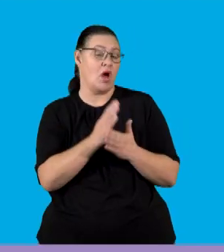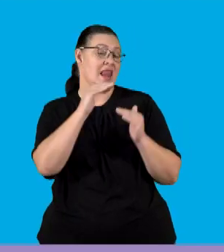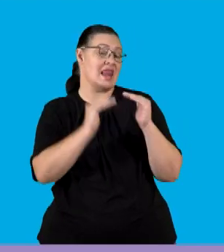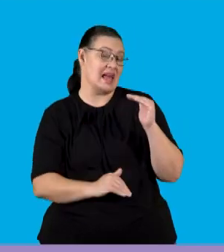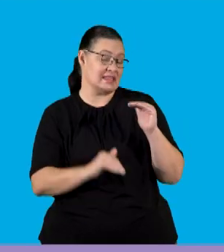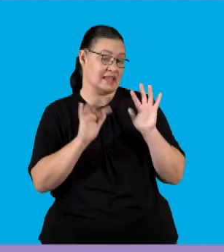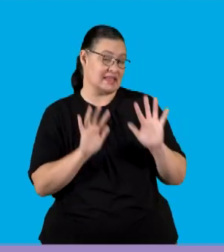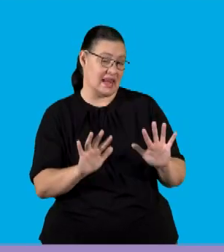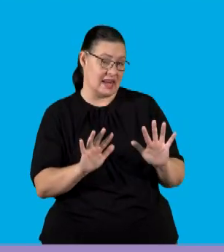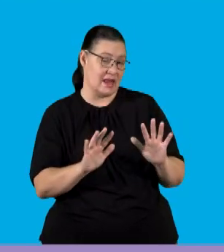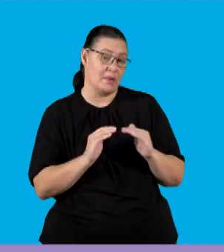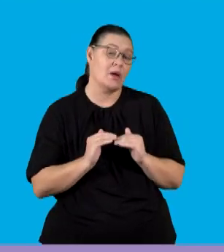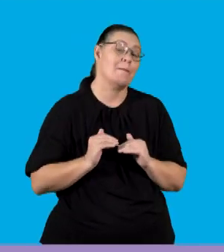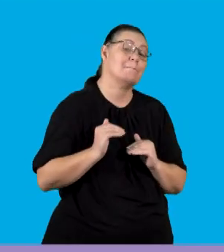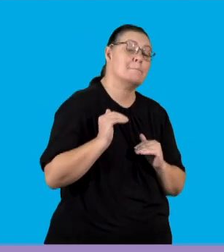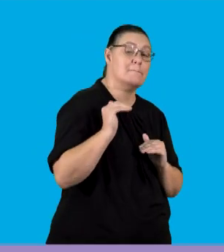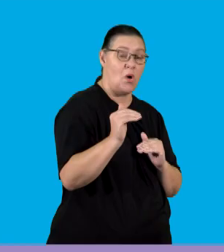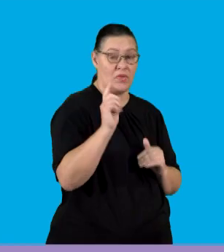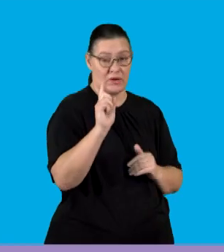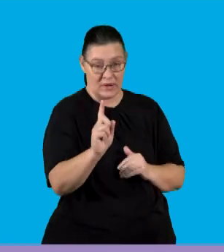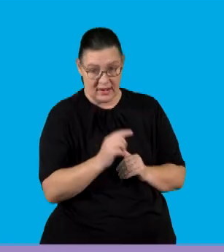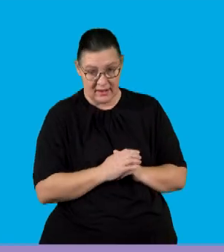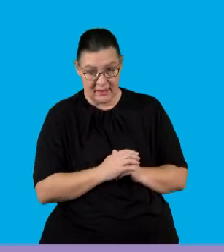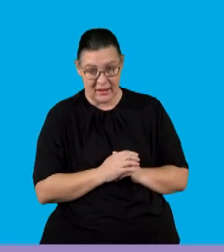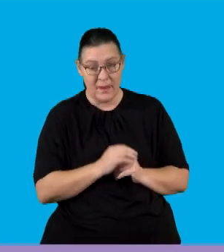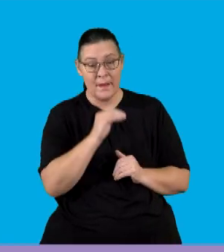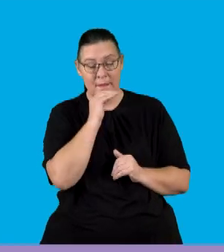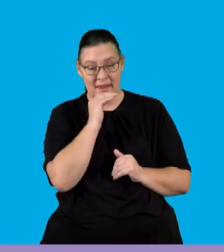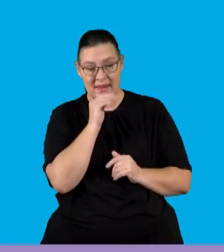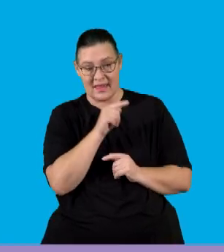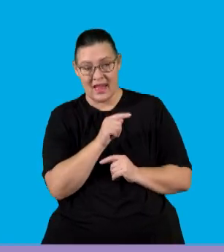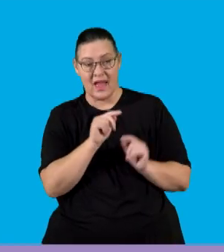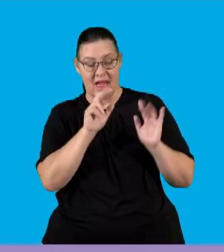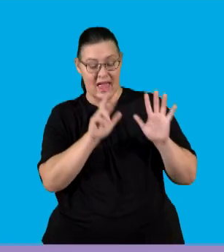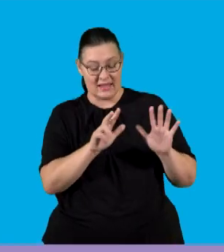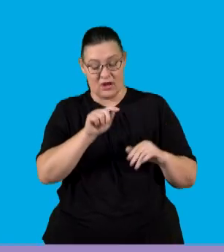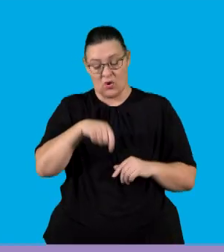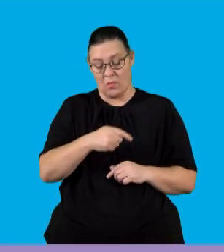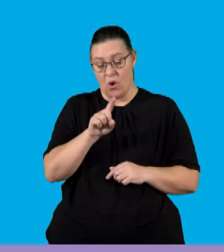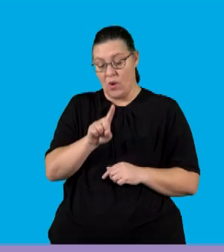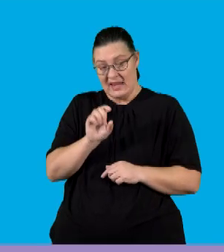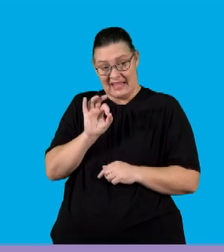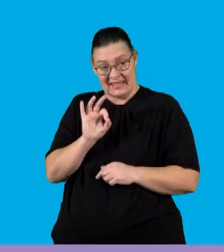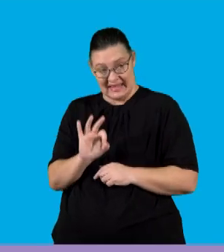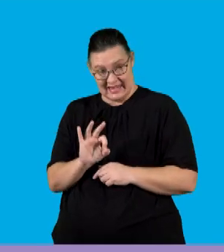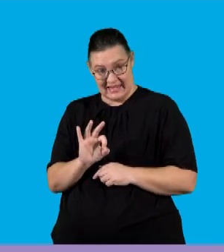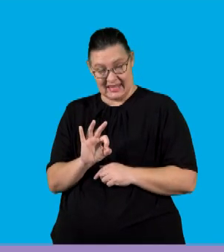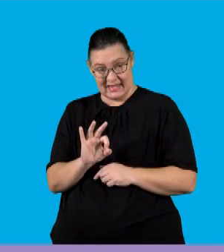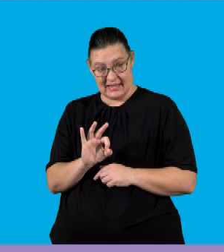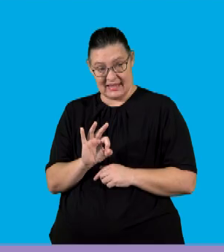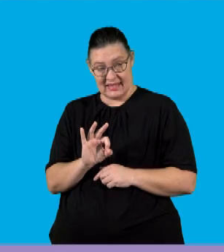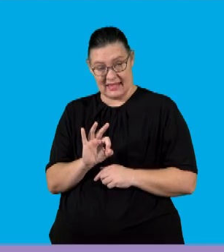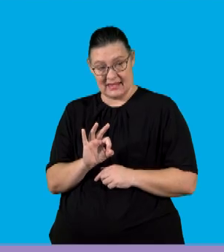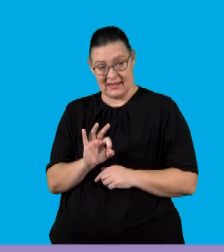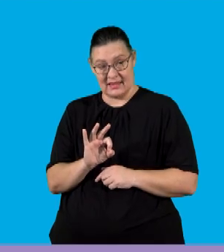10 but more than 1. So that means we are going to take these numbers that we see here, but making